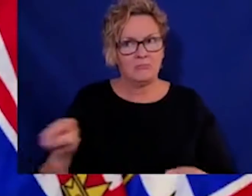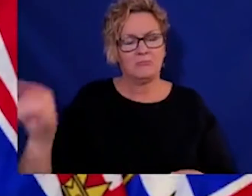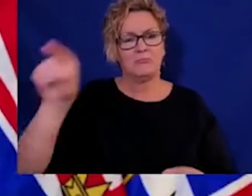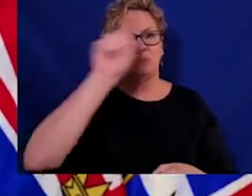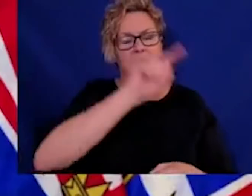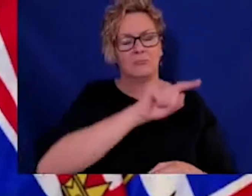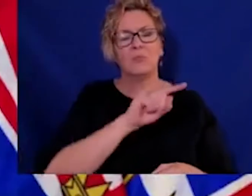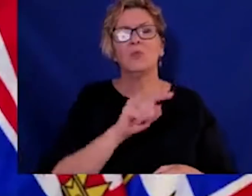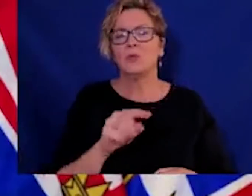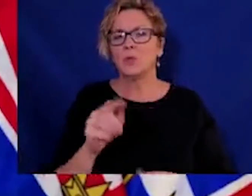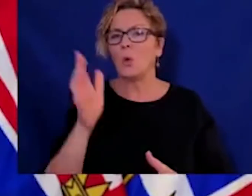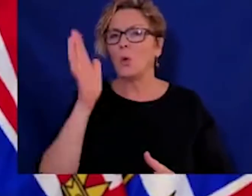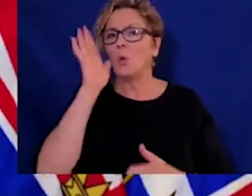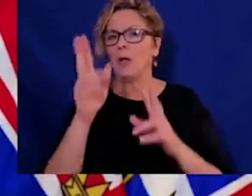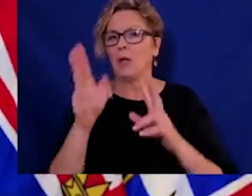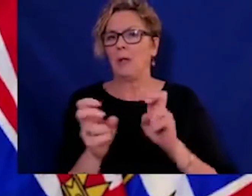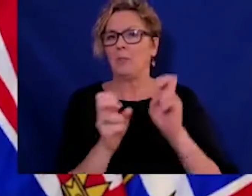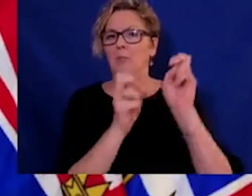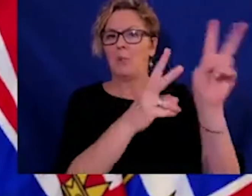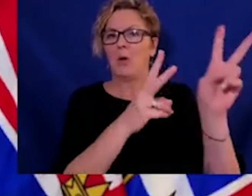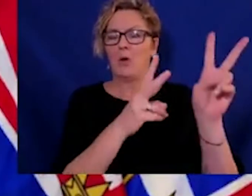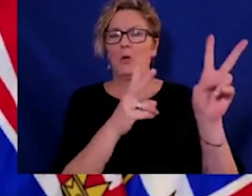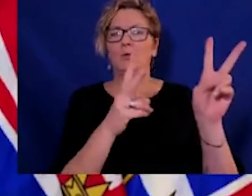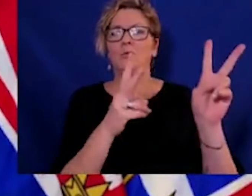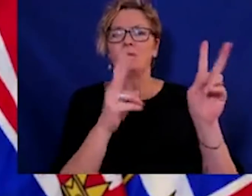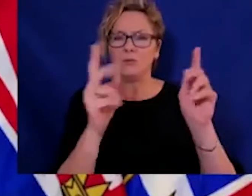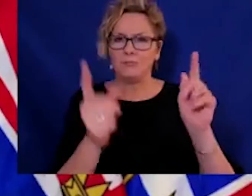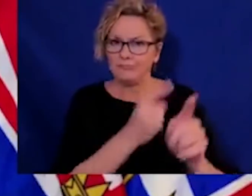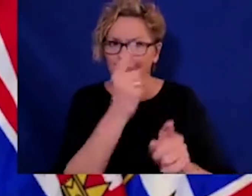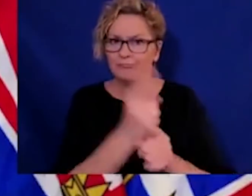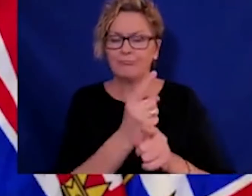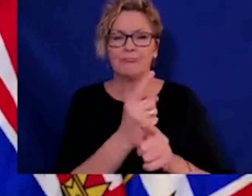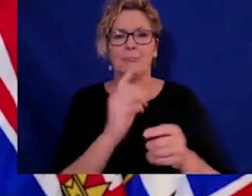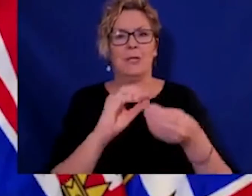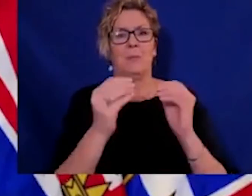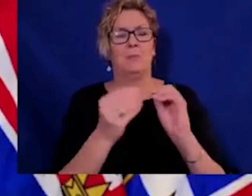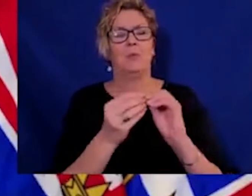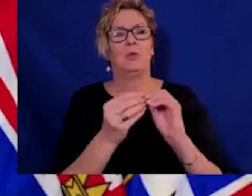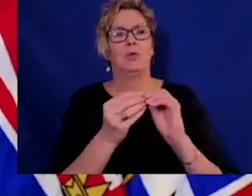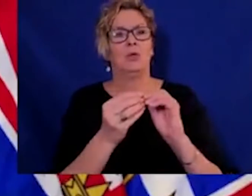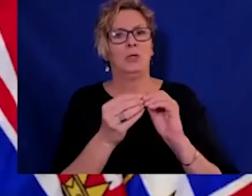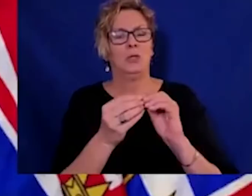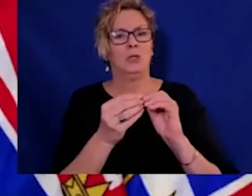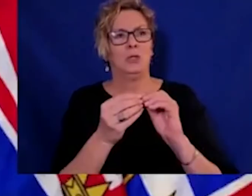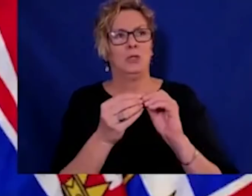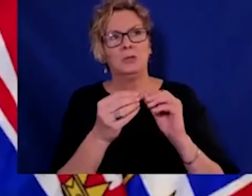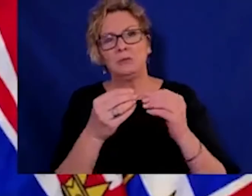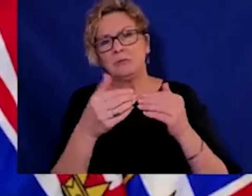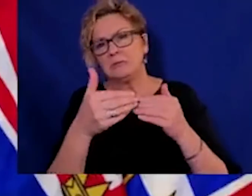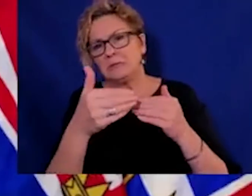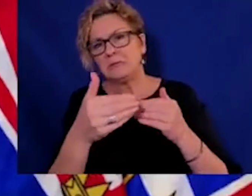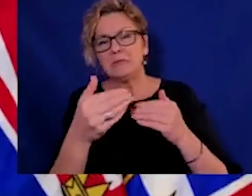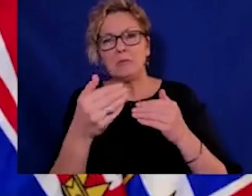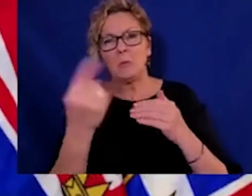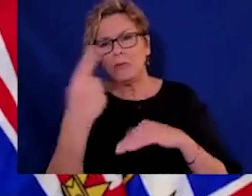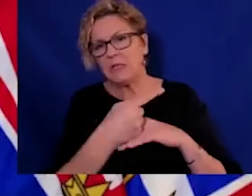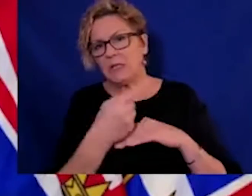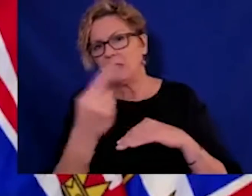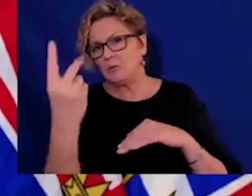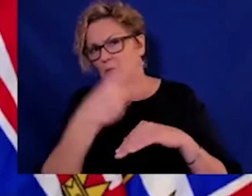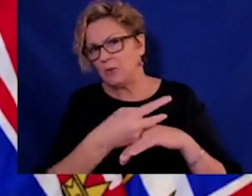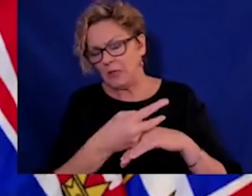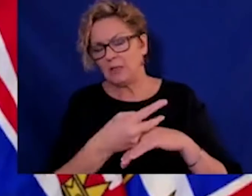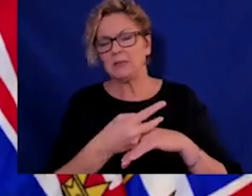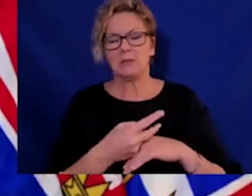numbers were, and we will be posting these, and you'll be able to update them on the dashboard within the next day or